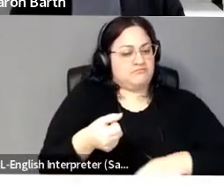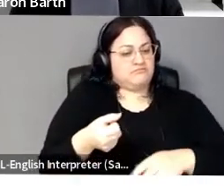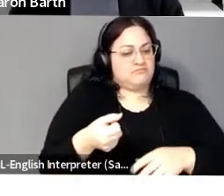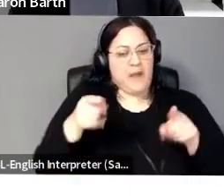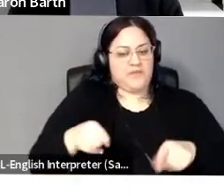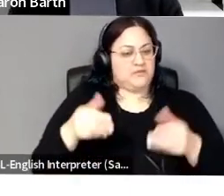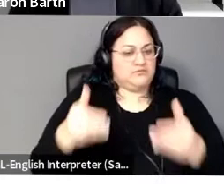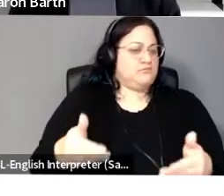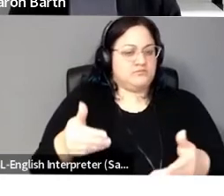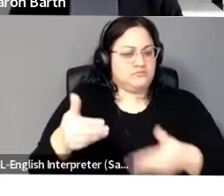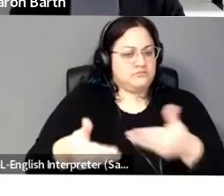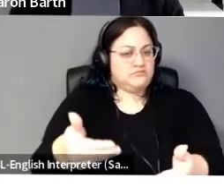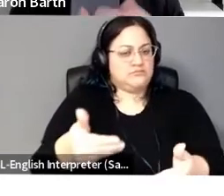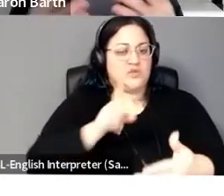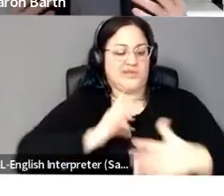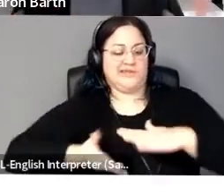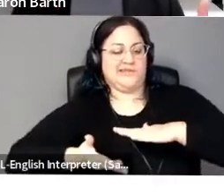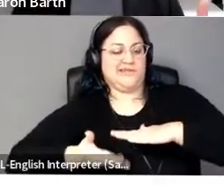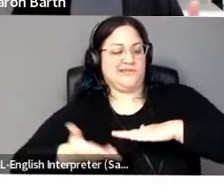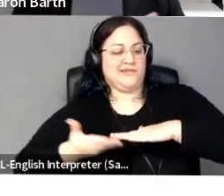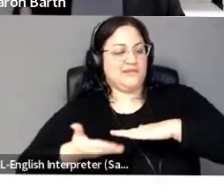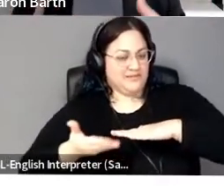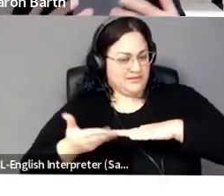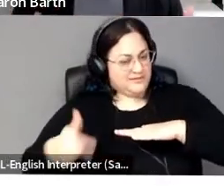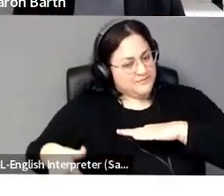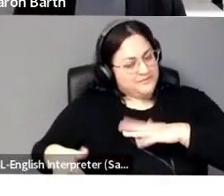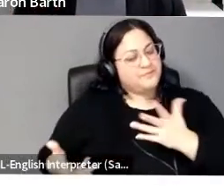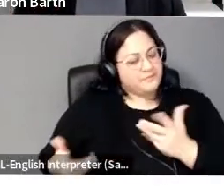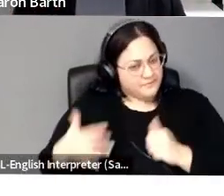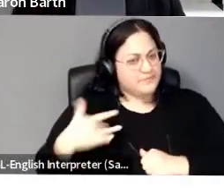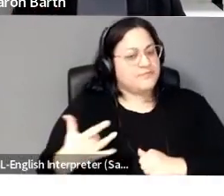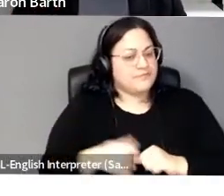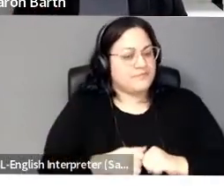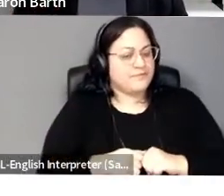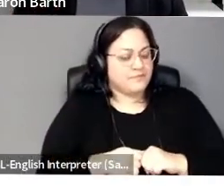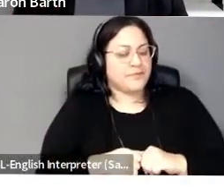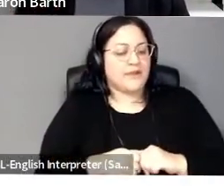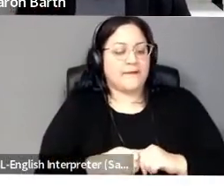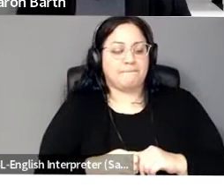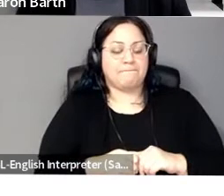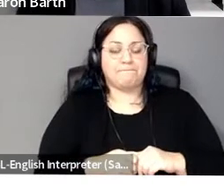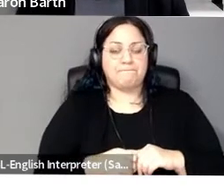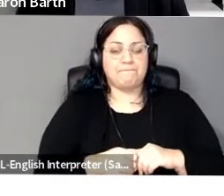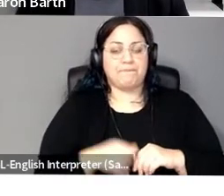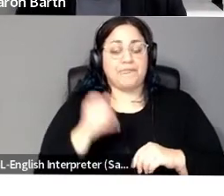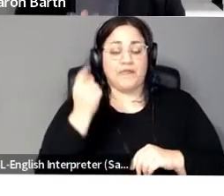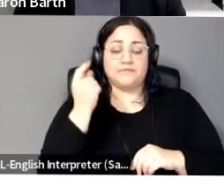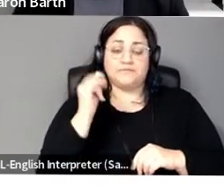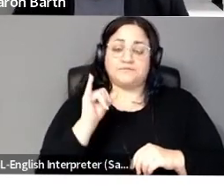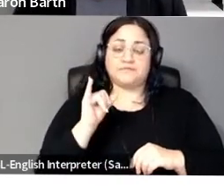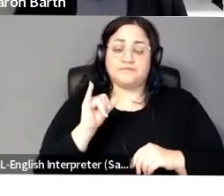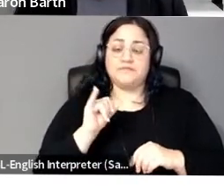below and combined, yeah. So what the literature and what the studies show us is that intuition is largely